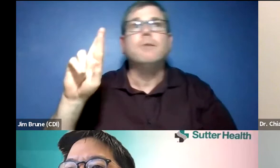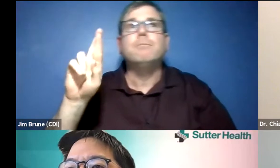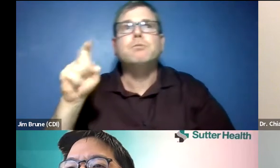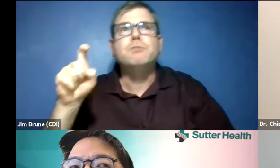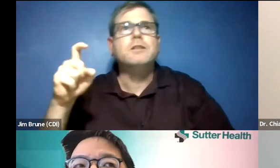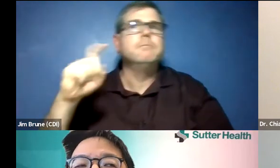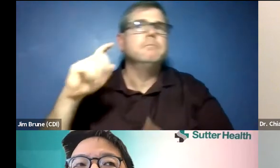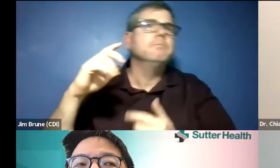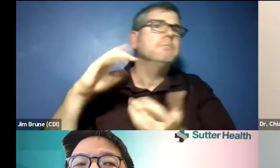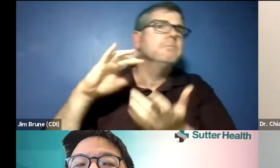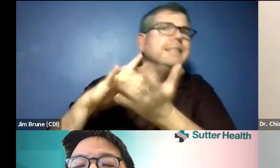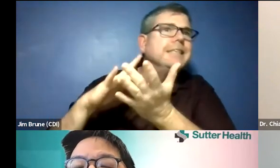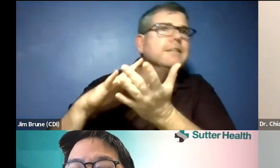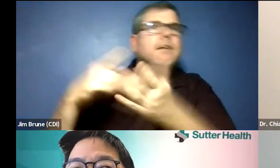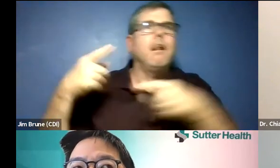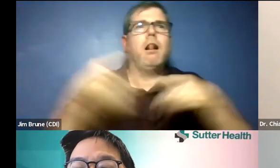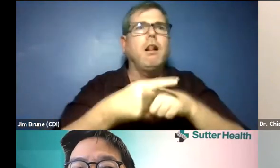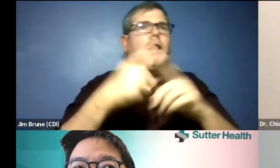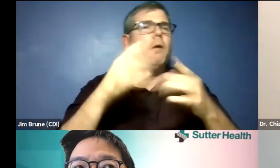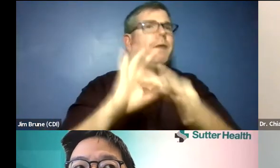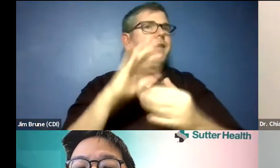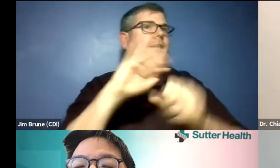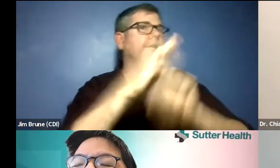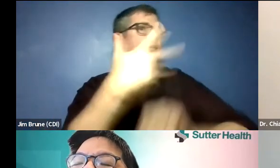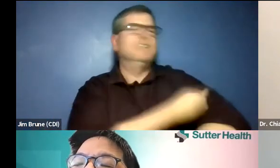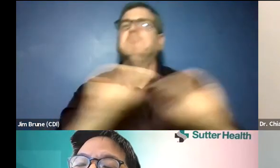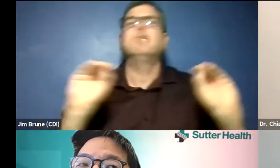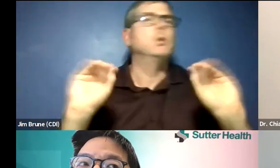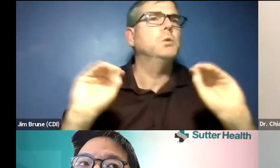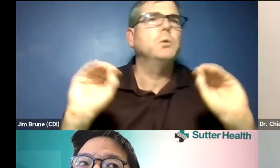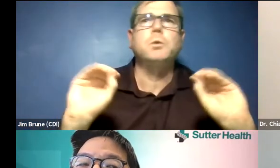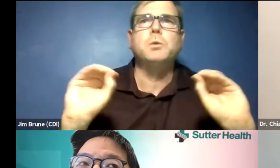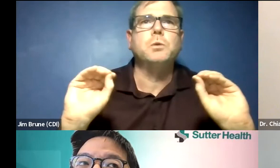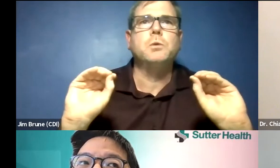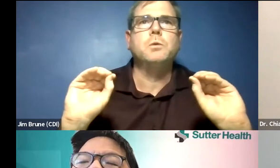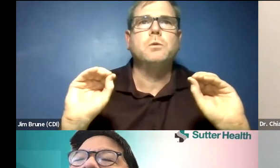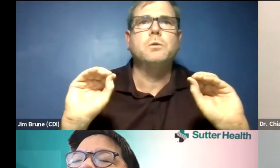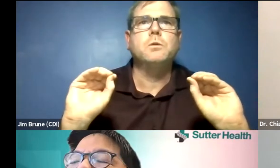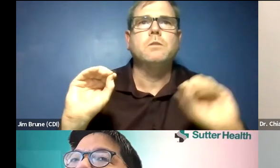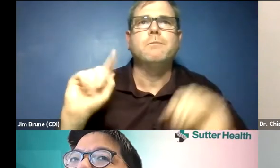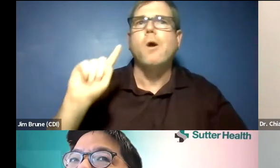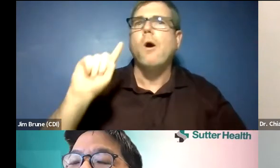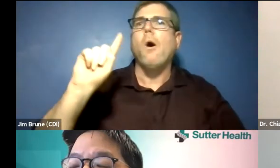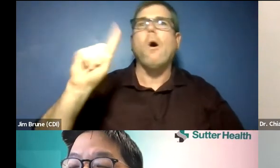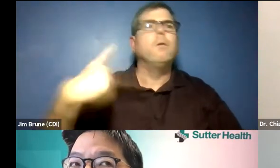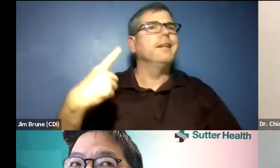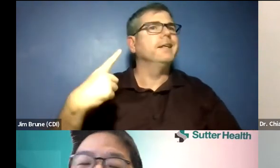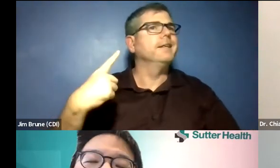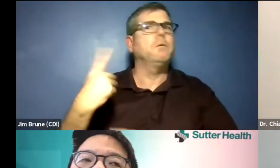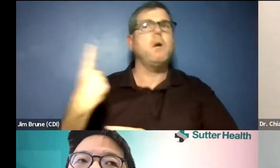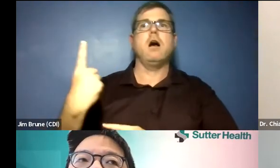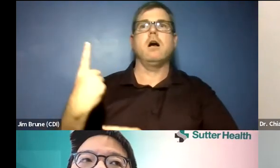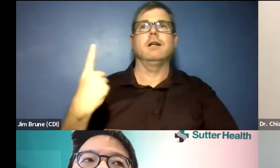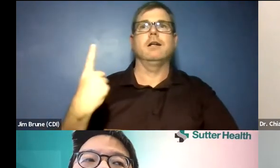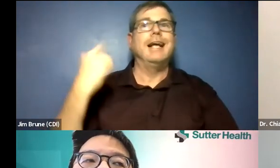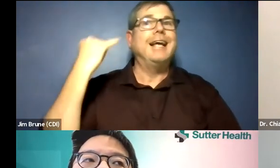vaccine. The only exception out there is in the event you need to take high dose steroids.